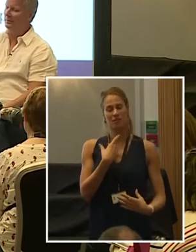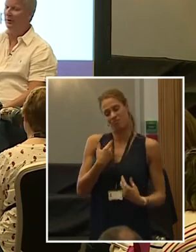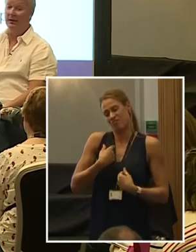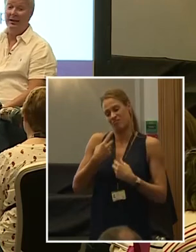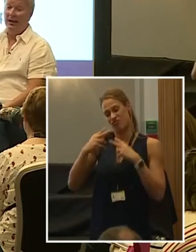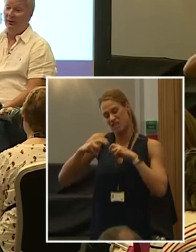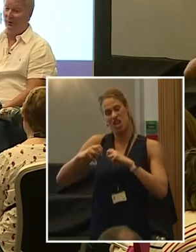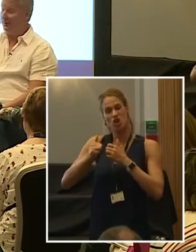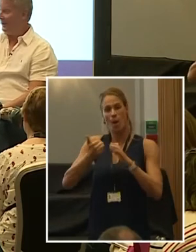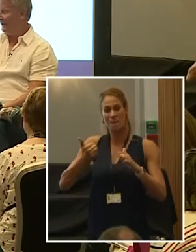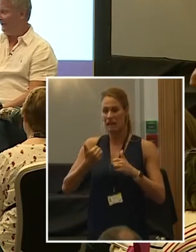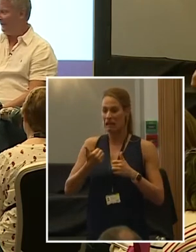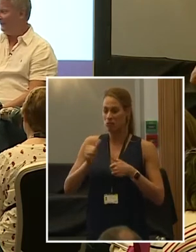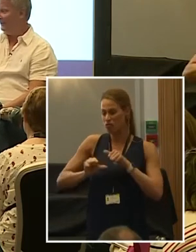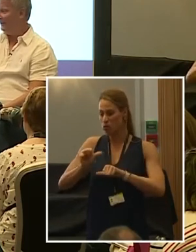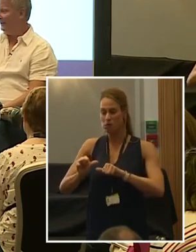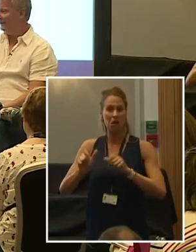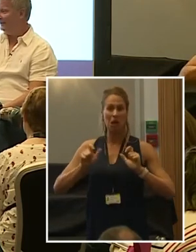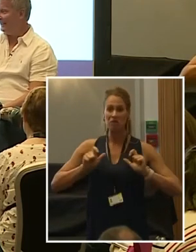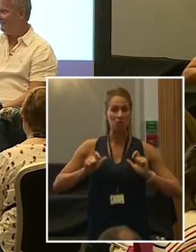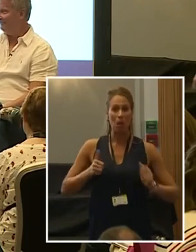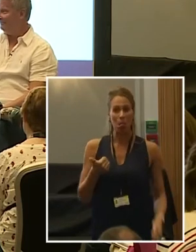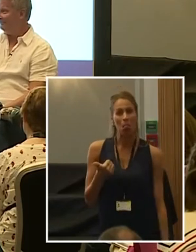process was. So I was quite comfortable with,